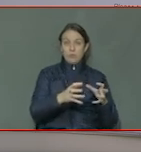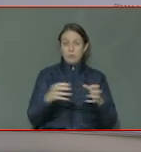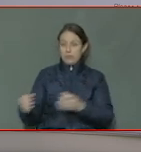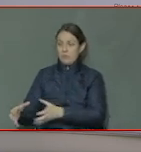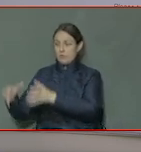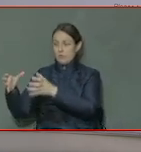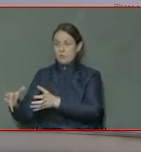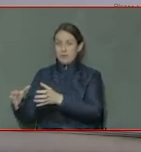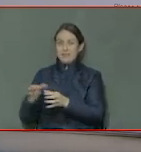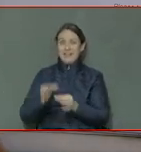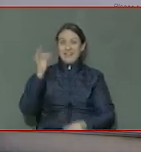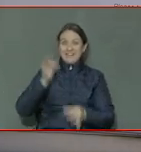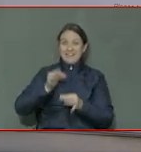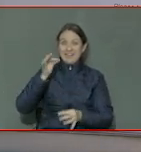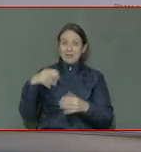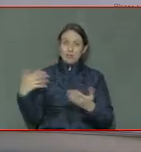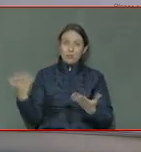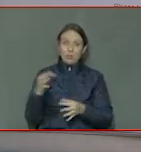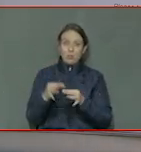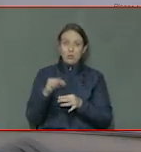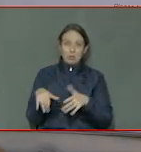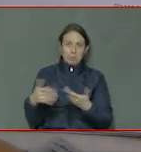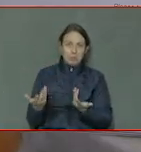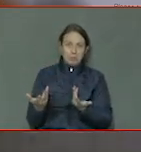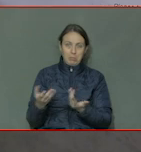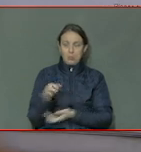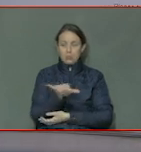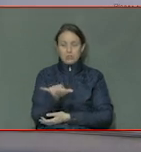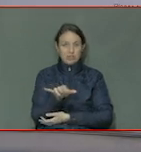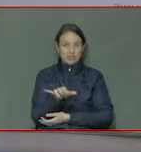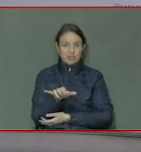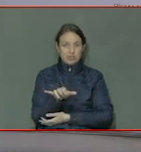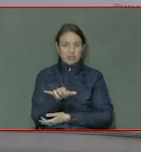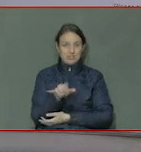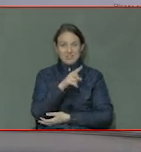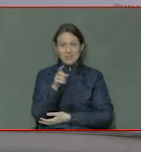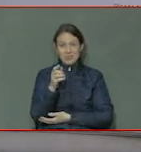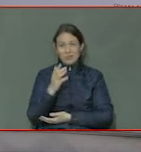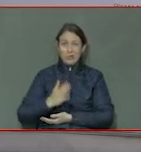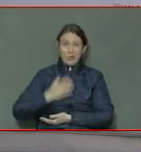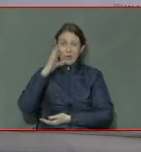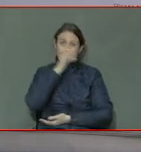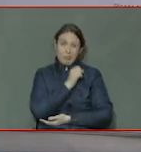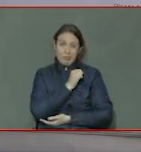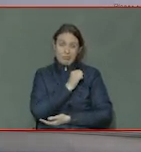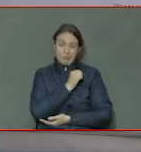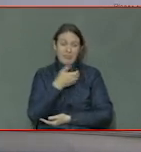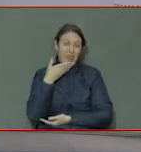elastic or inelastic. Boys and girls, again, if you want to guess, the answer is